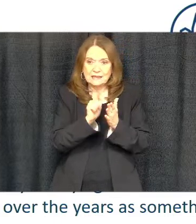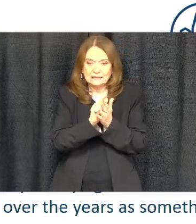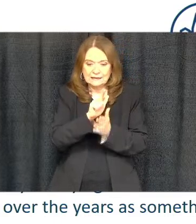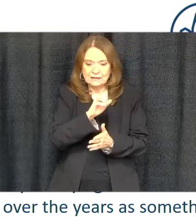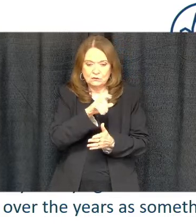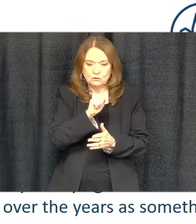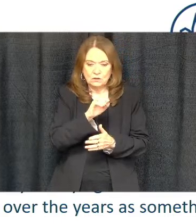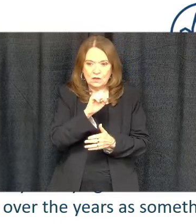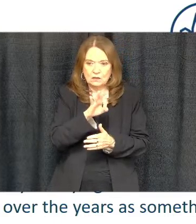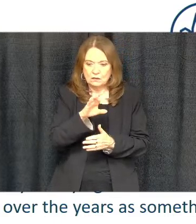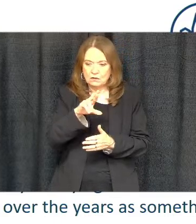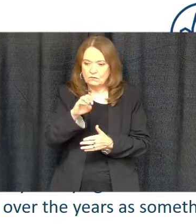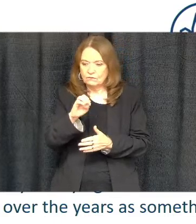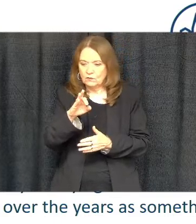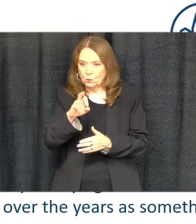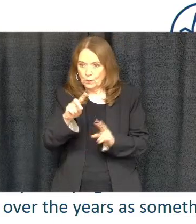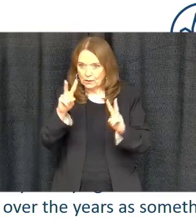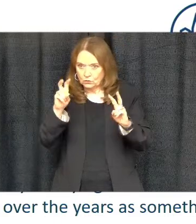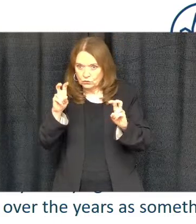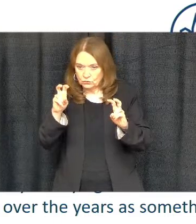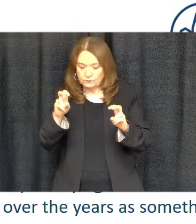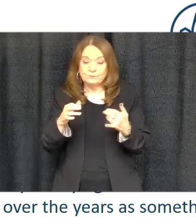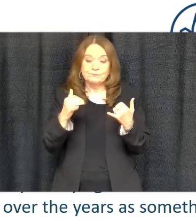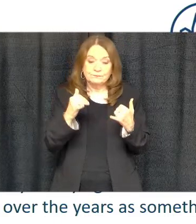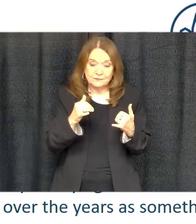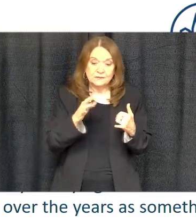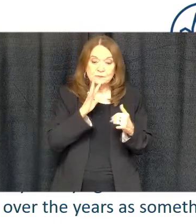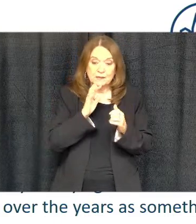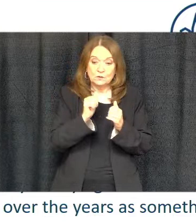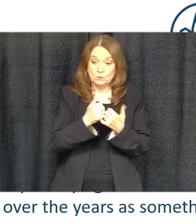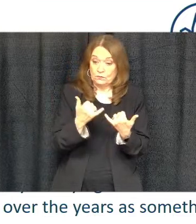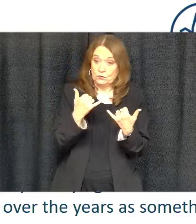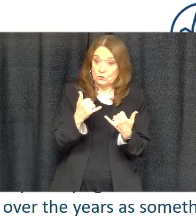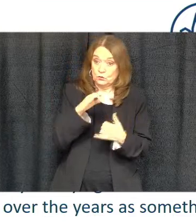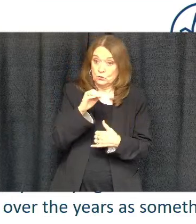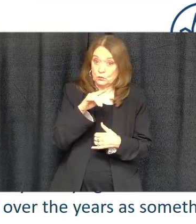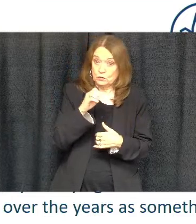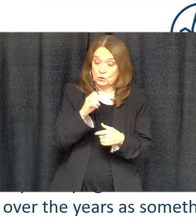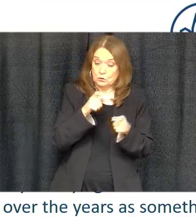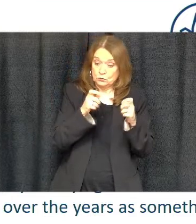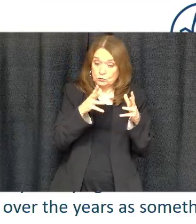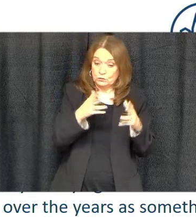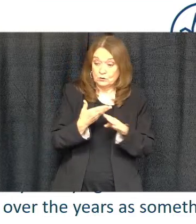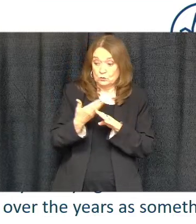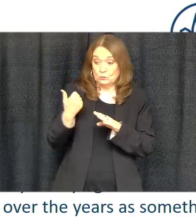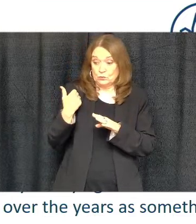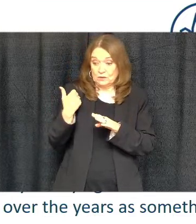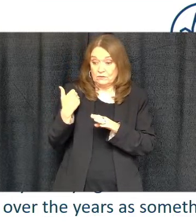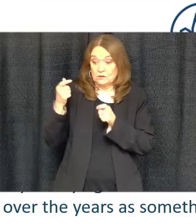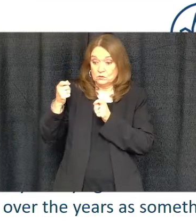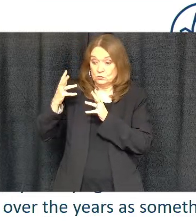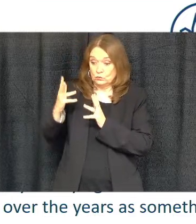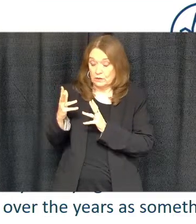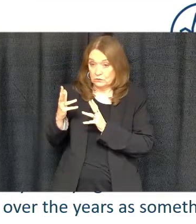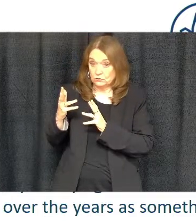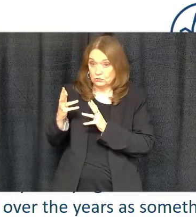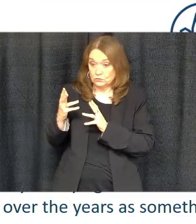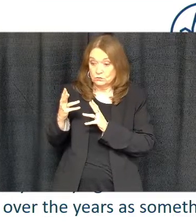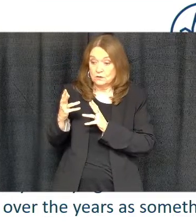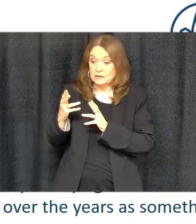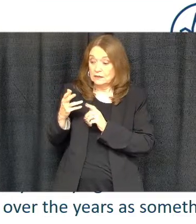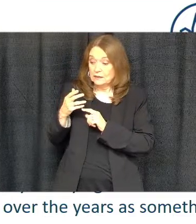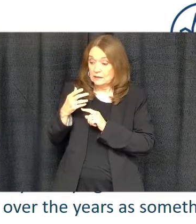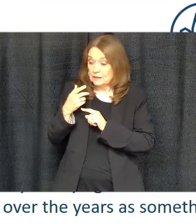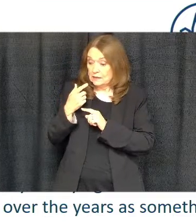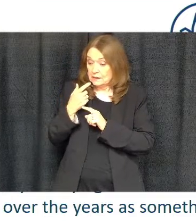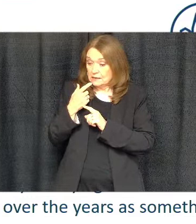over time, in speaking with the code director, current code director, previous code directors have, the interpretation of that